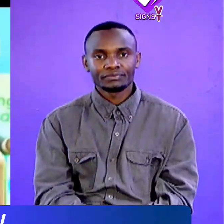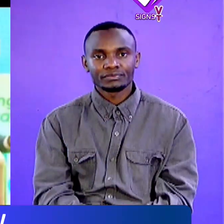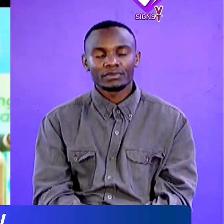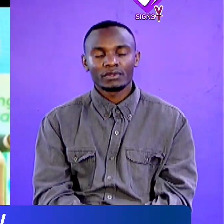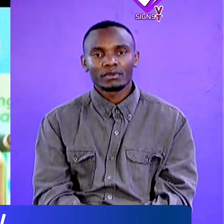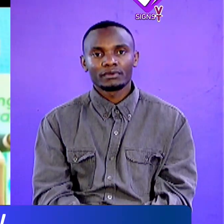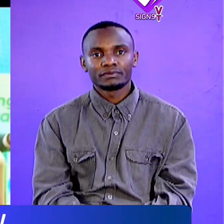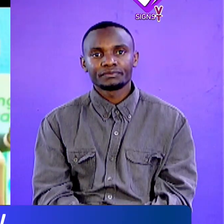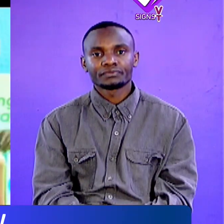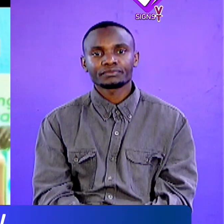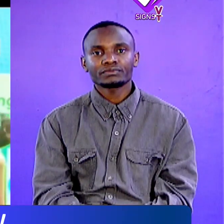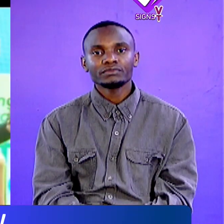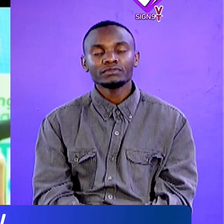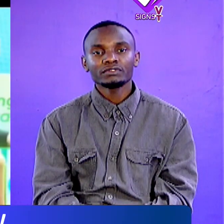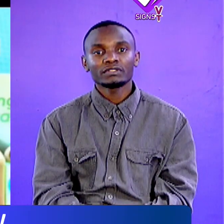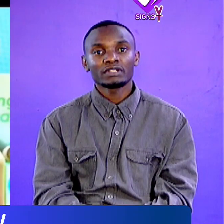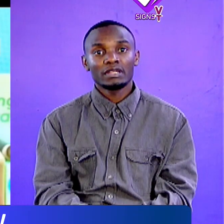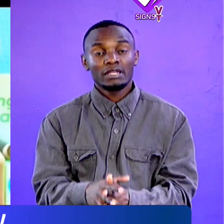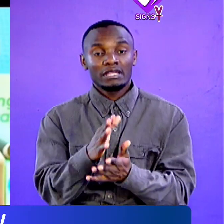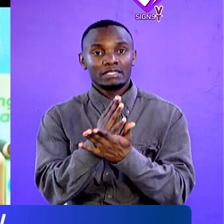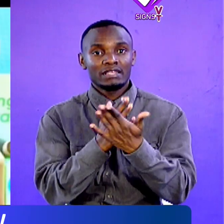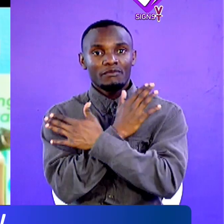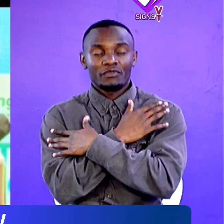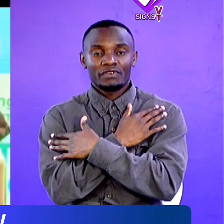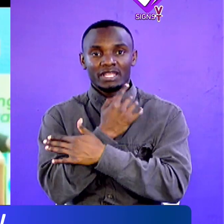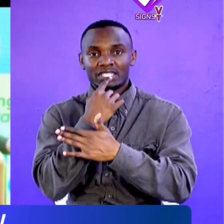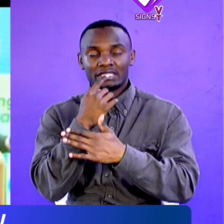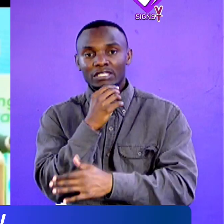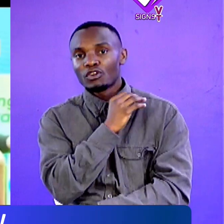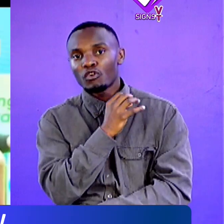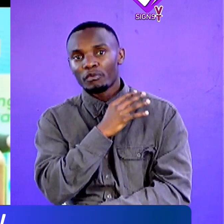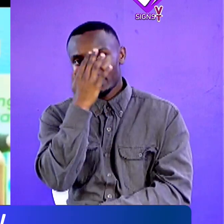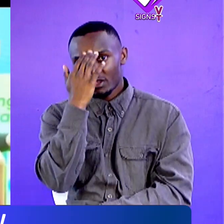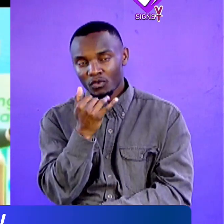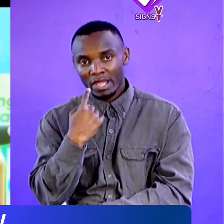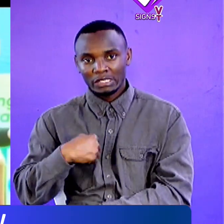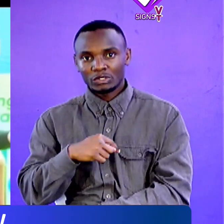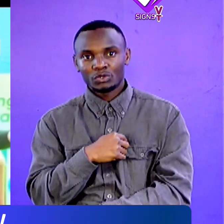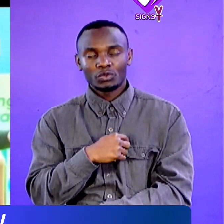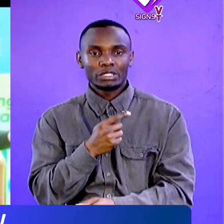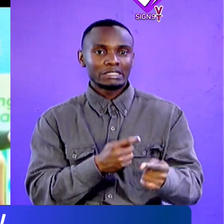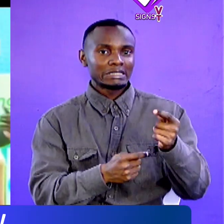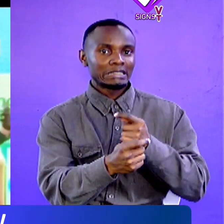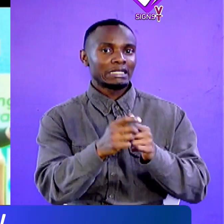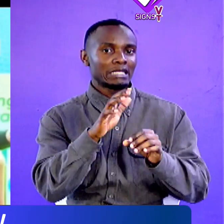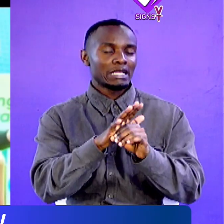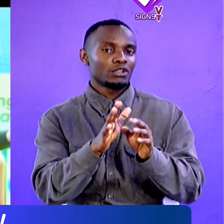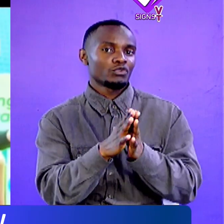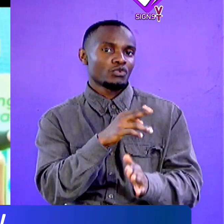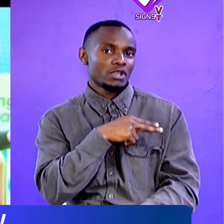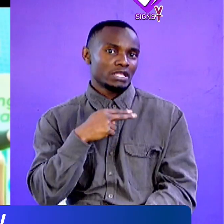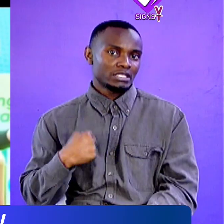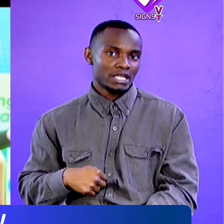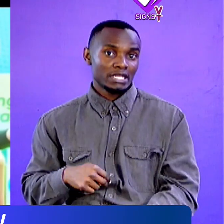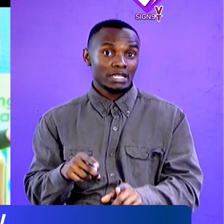Some of our friends are complaining that we are doing too much trade with China. Honestly, I mean, when I sat with